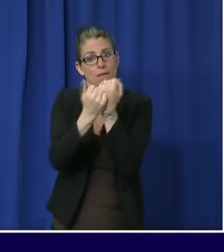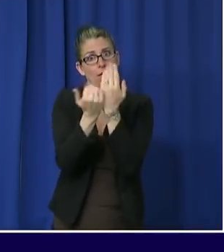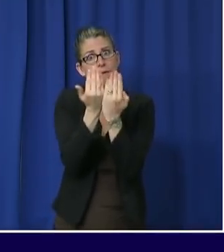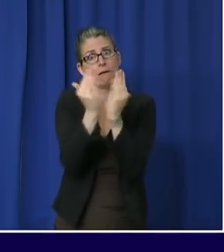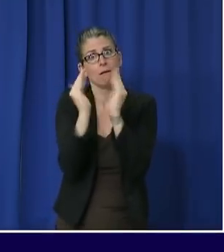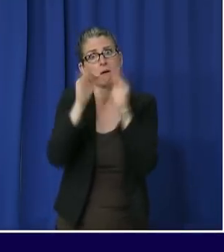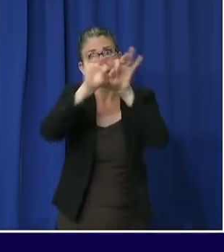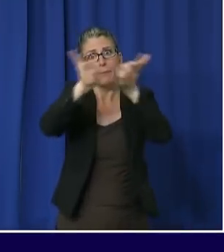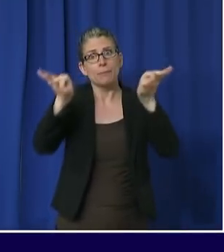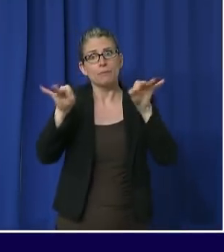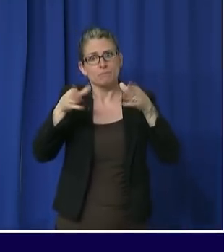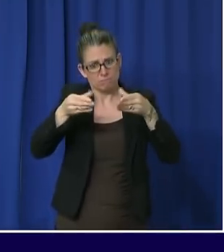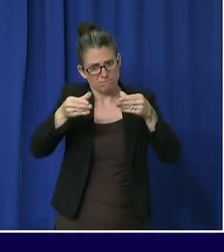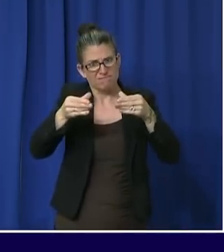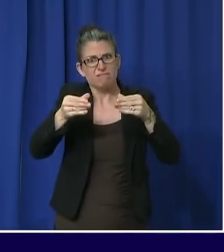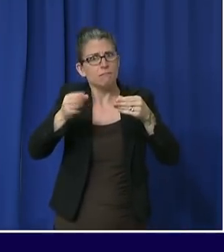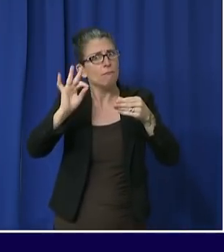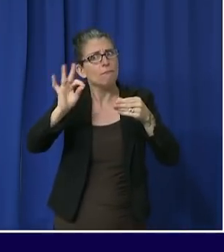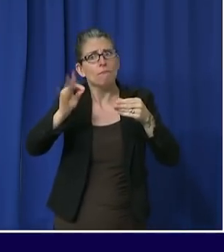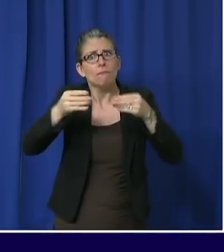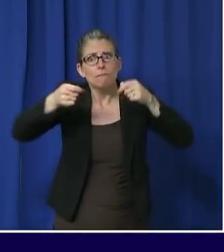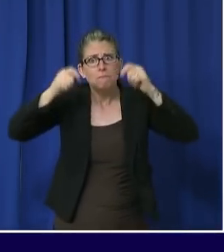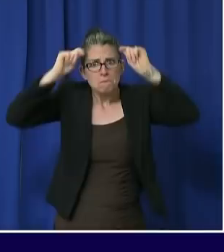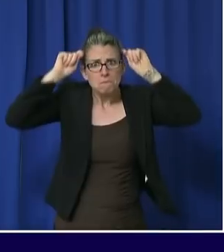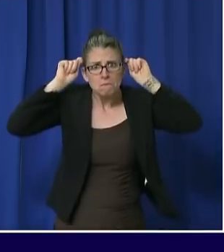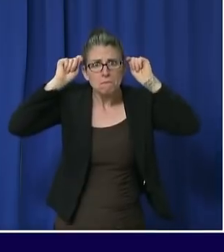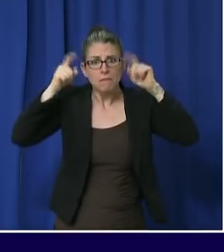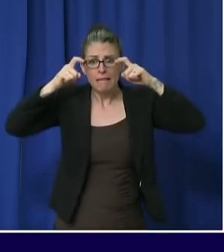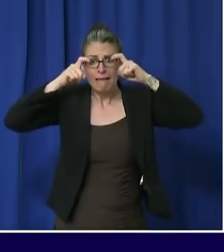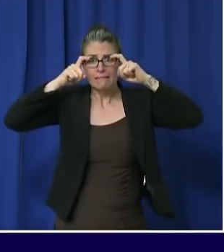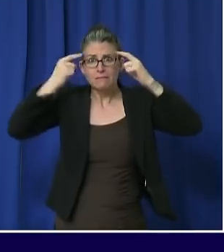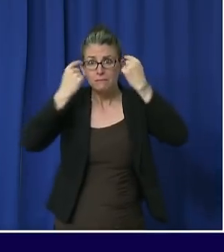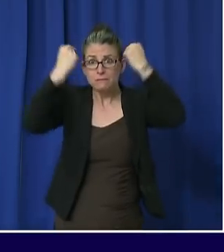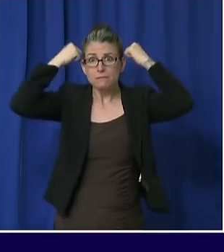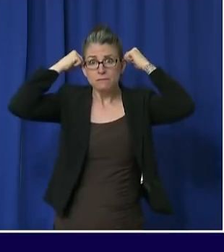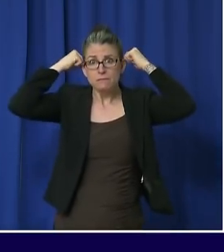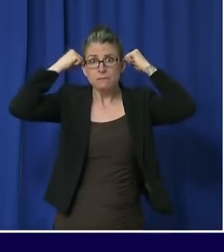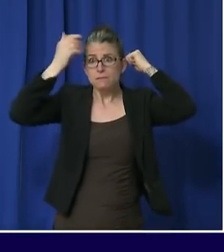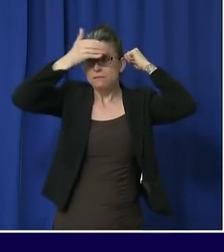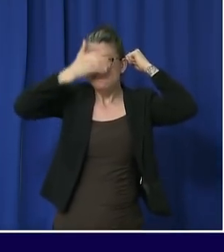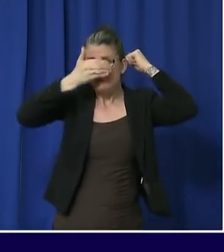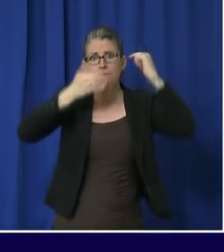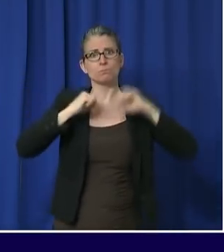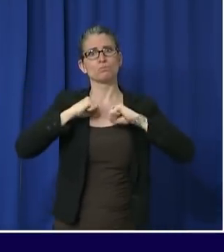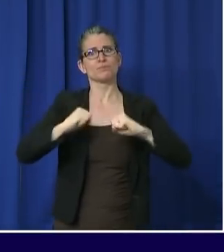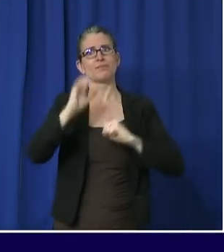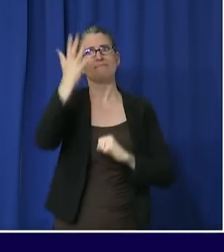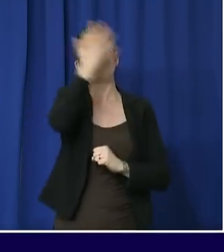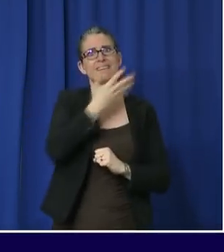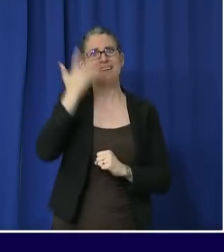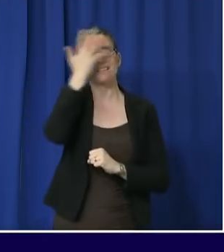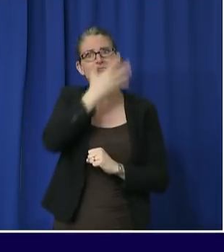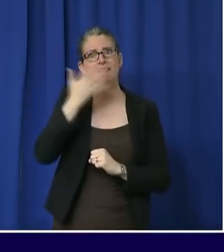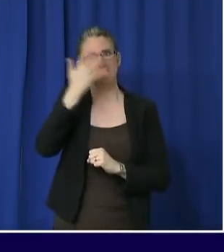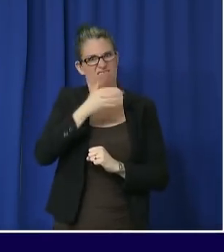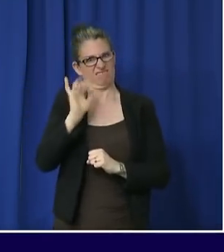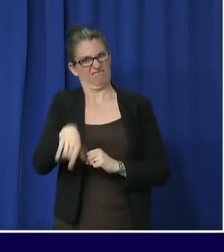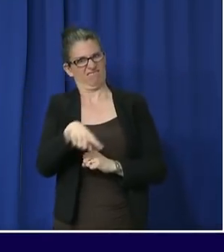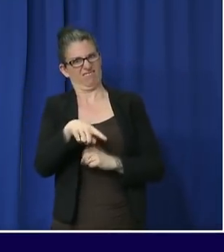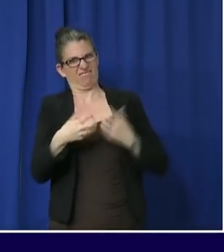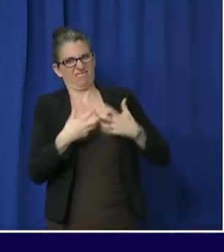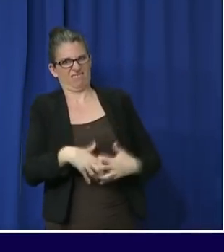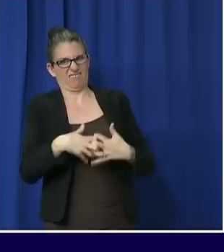of plastic with a hook that healthcare workers wear that, based on the data that we've got, keeps them safe from